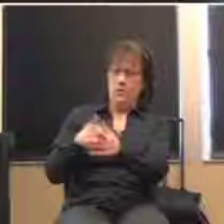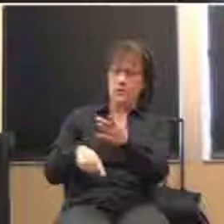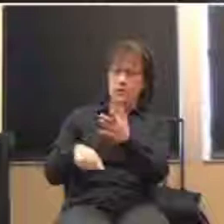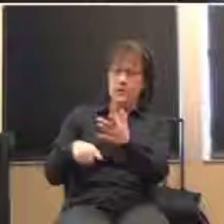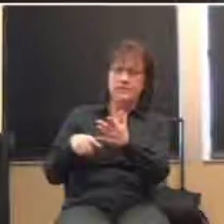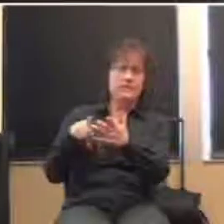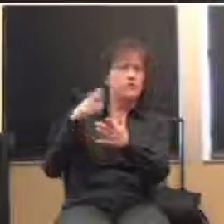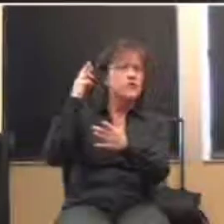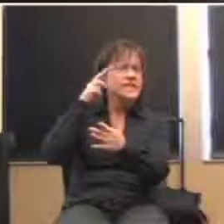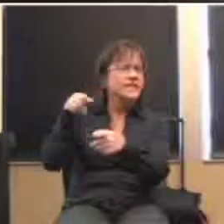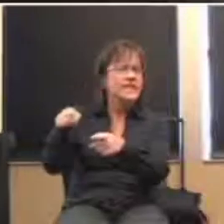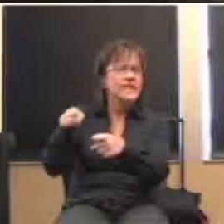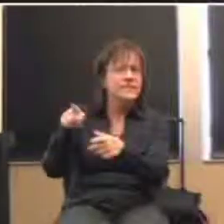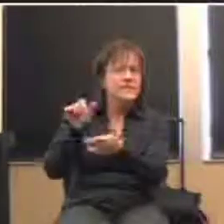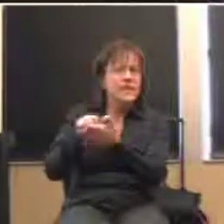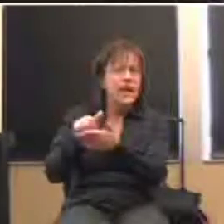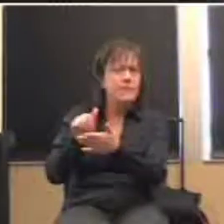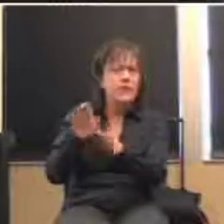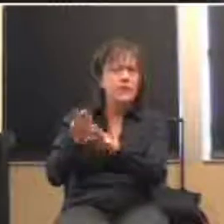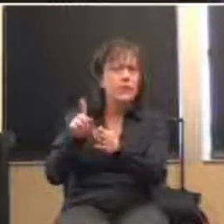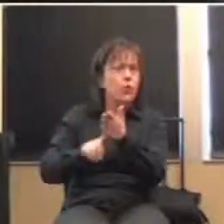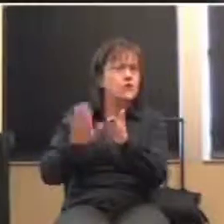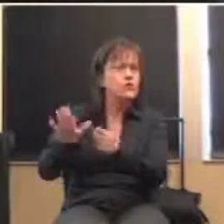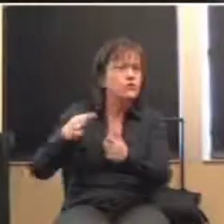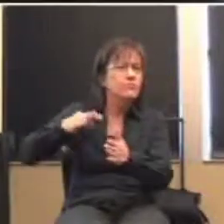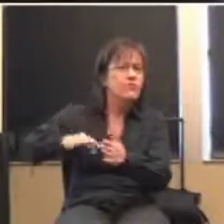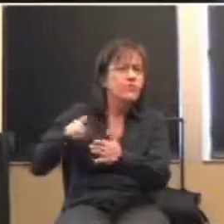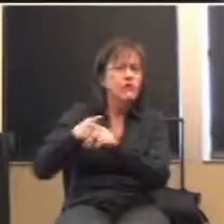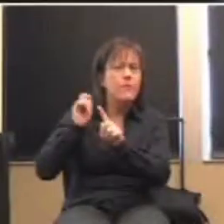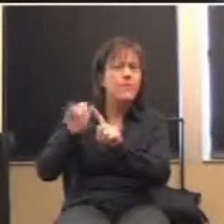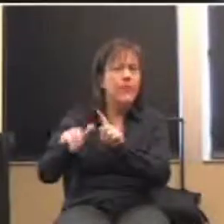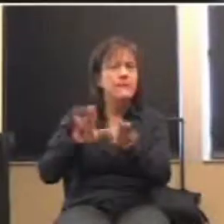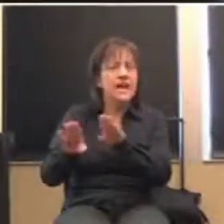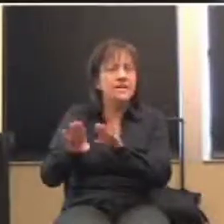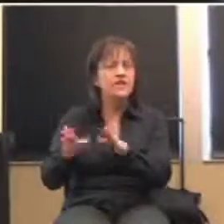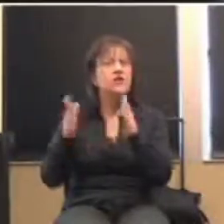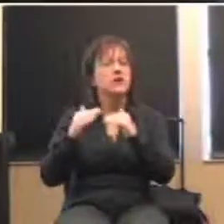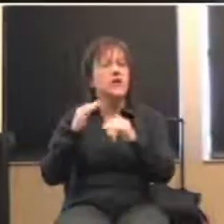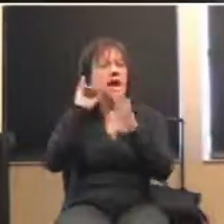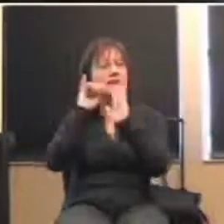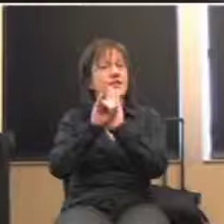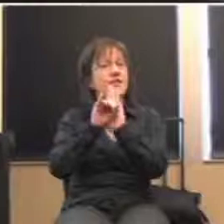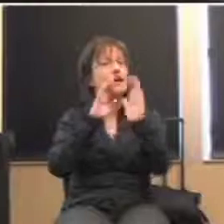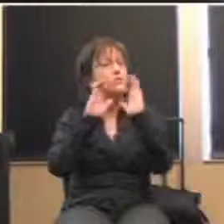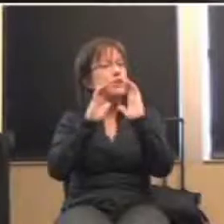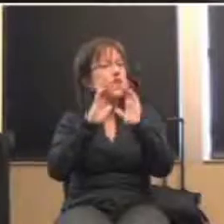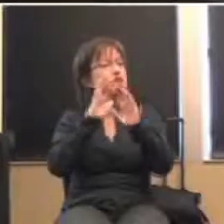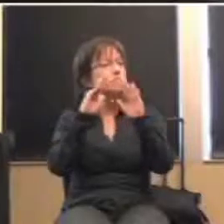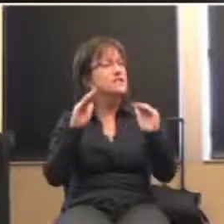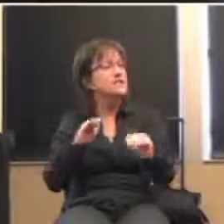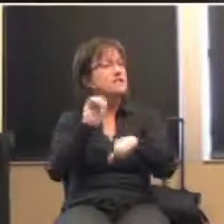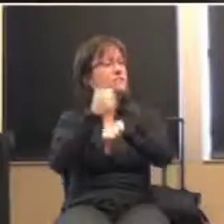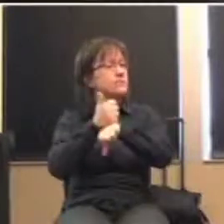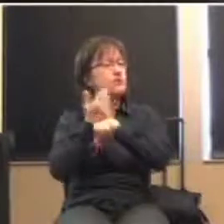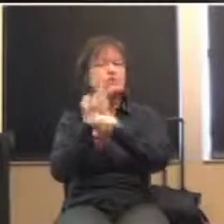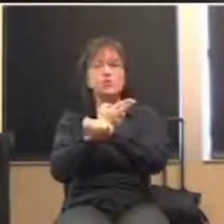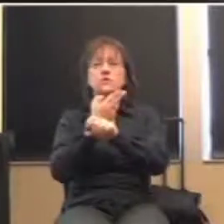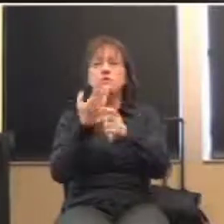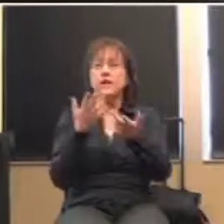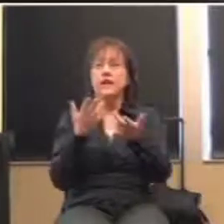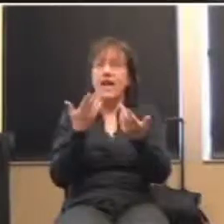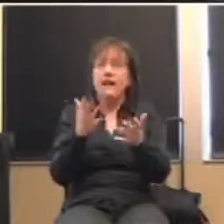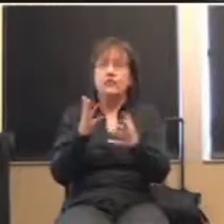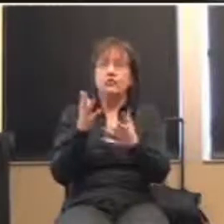behavior? What are they getting out of it? Identifying a communication system to put in place, because once we do that, most